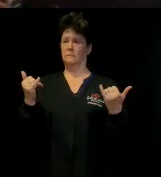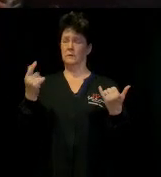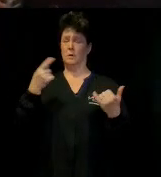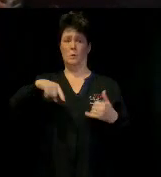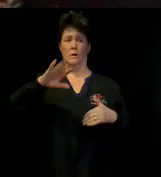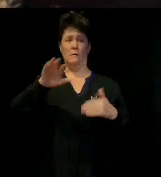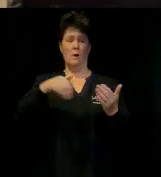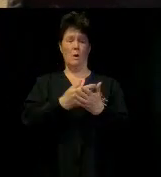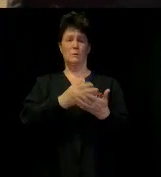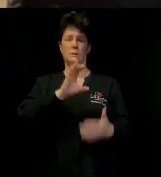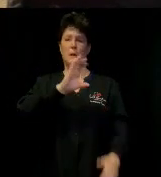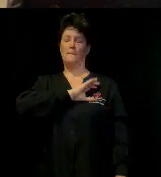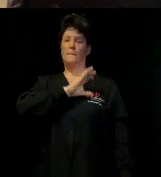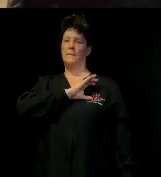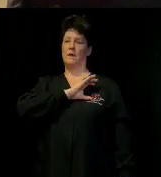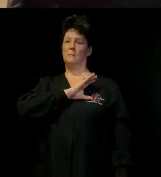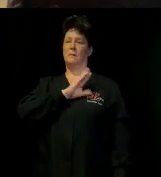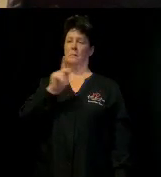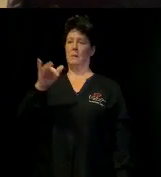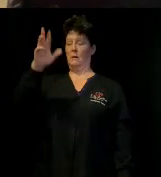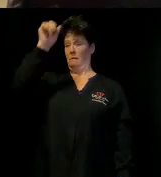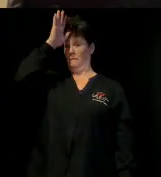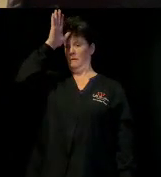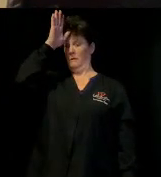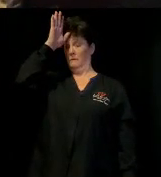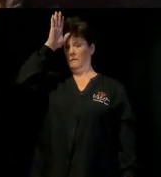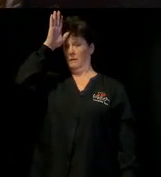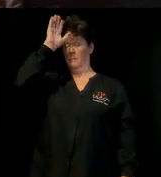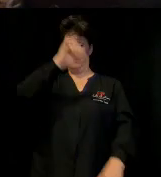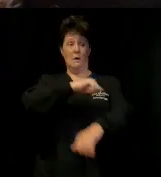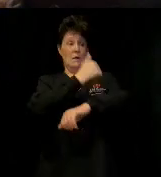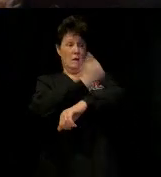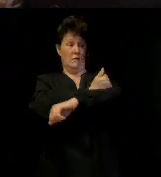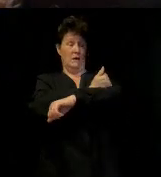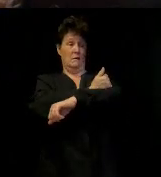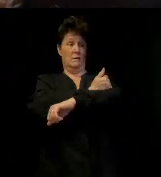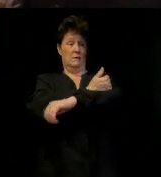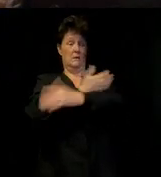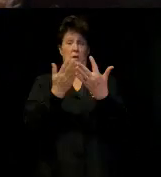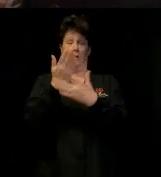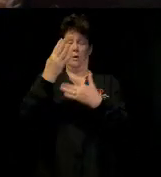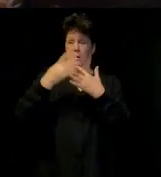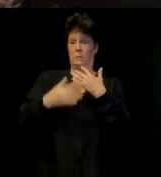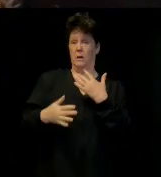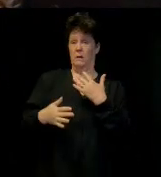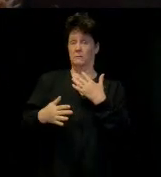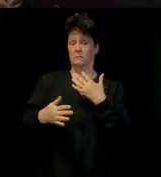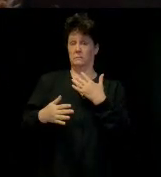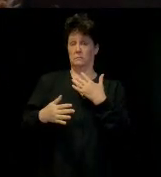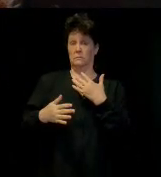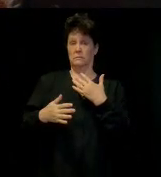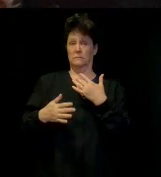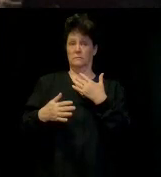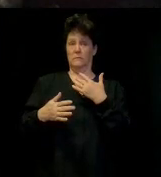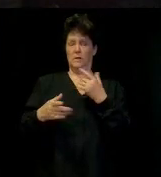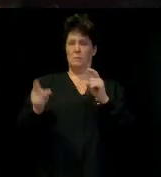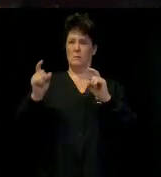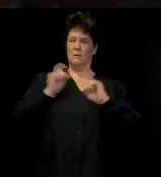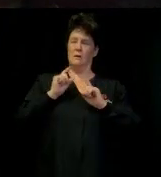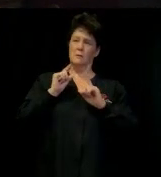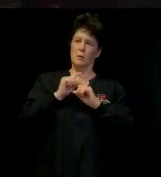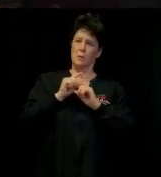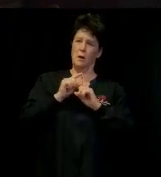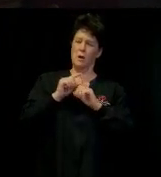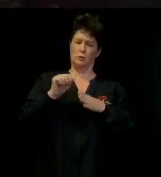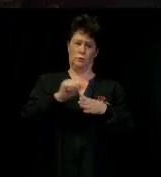deputized by the Father. We've been given authority in His name, by His blood, by His testimony, by our testimony. We've been given a word. We've been given